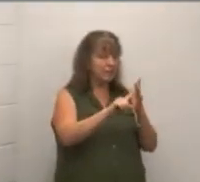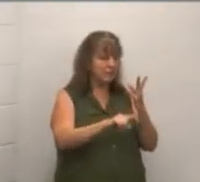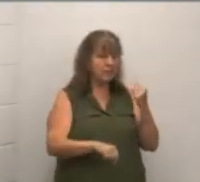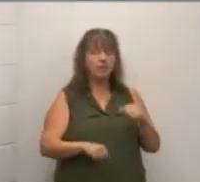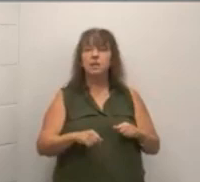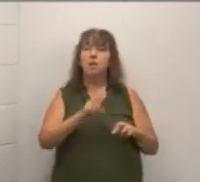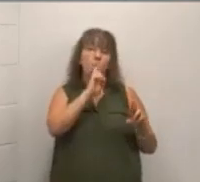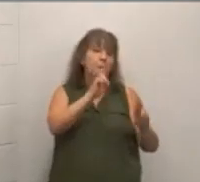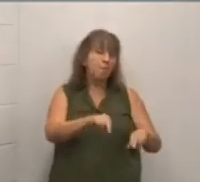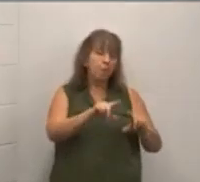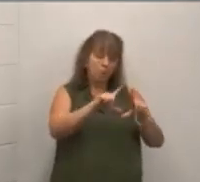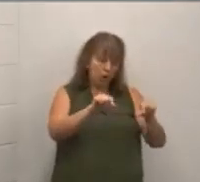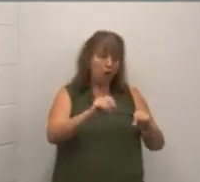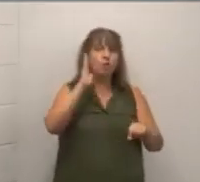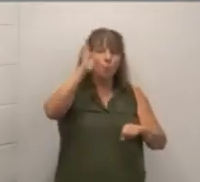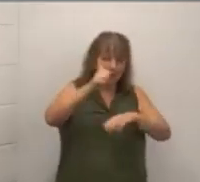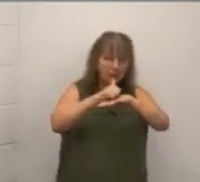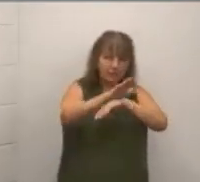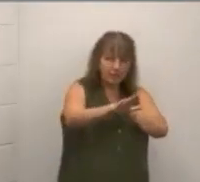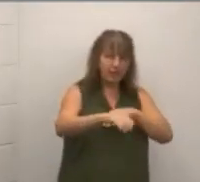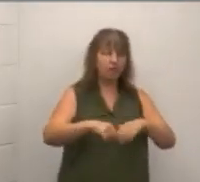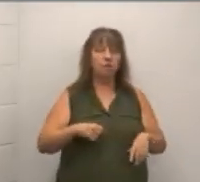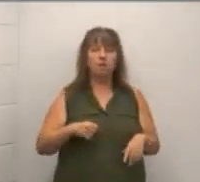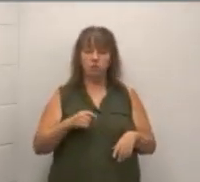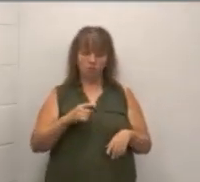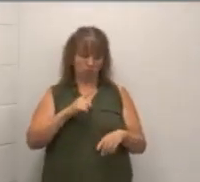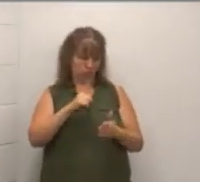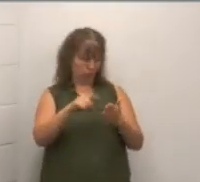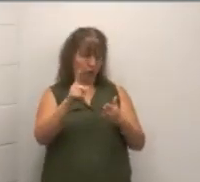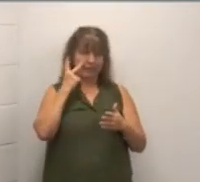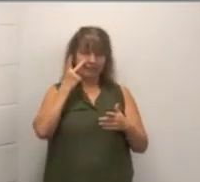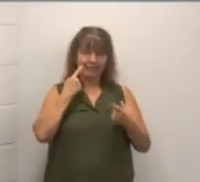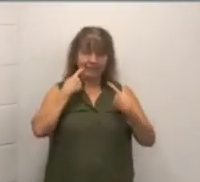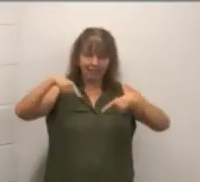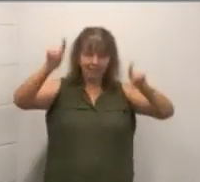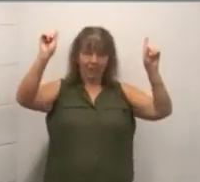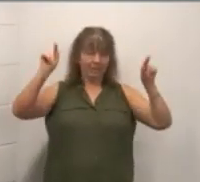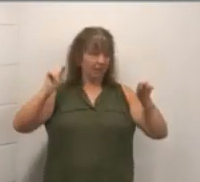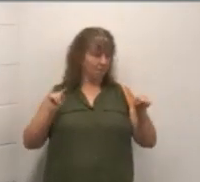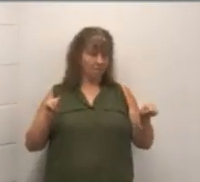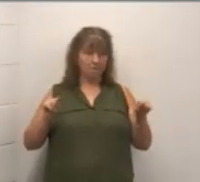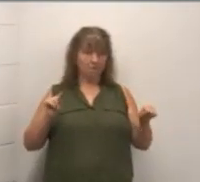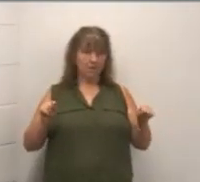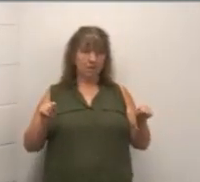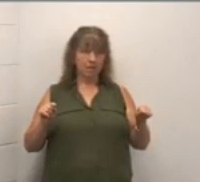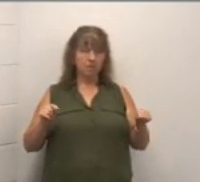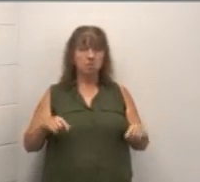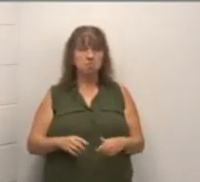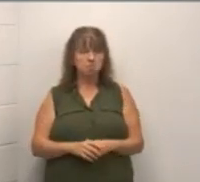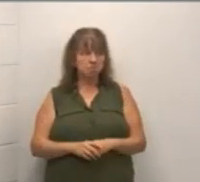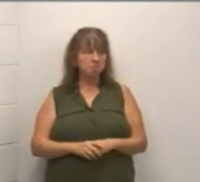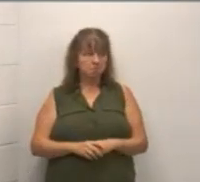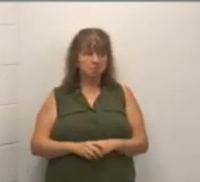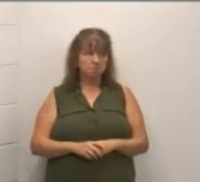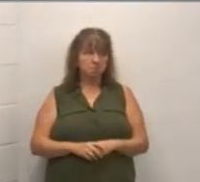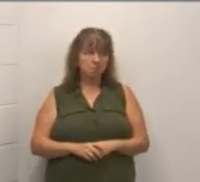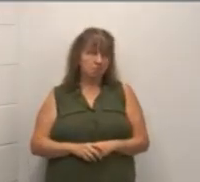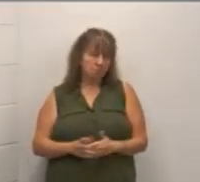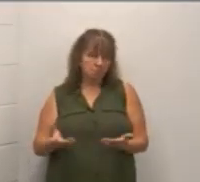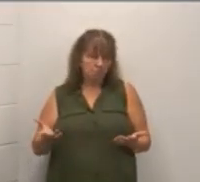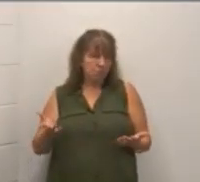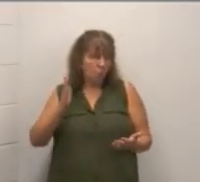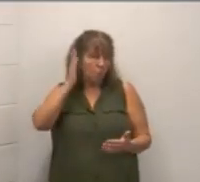cards. Regarding the efficacy of how we're doing would more than likely be a check-in